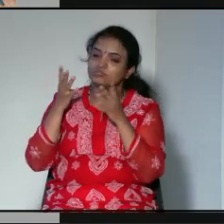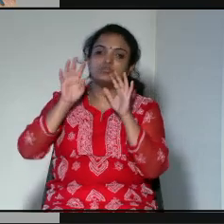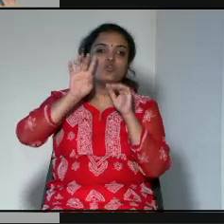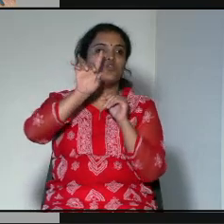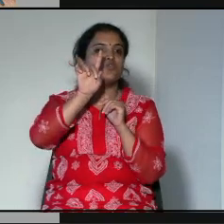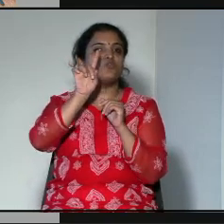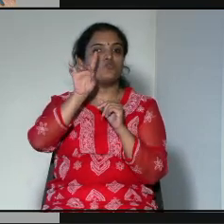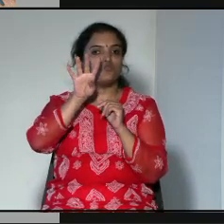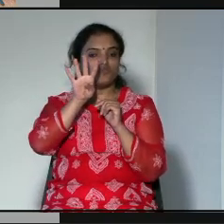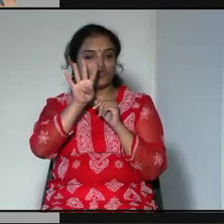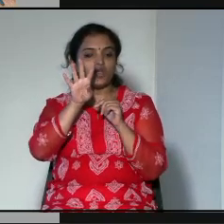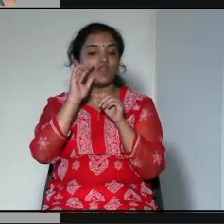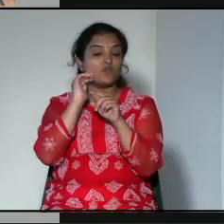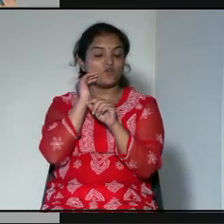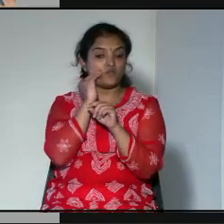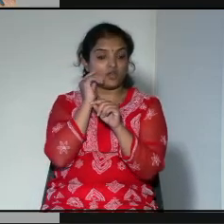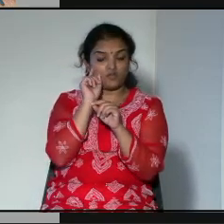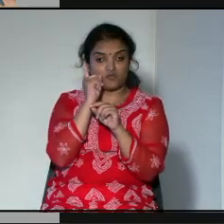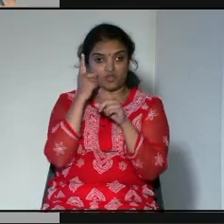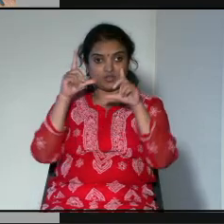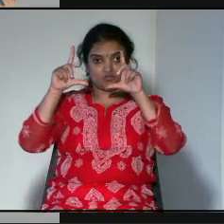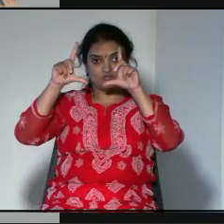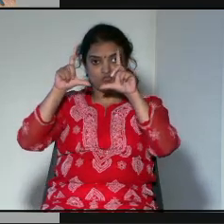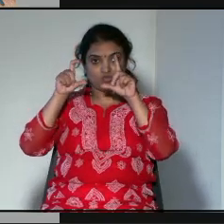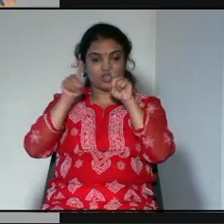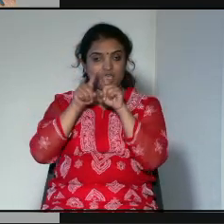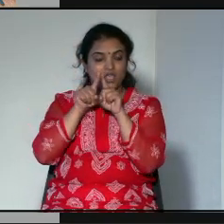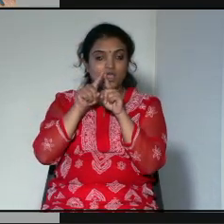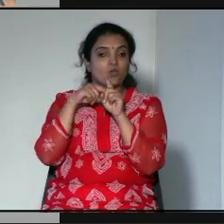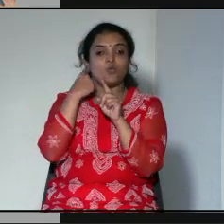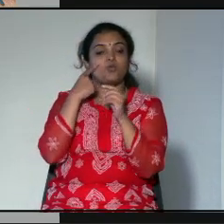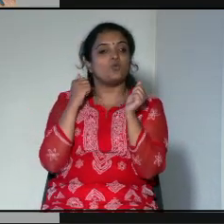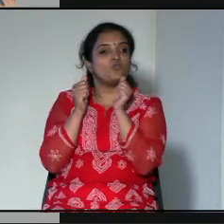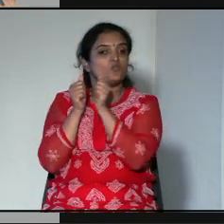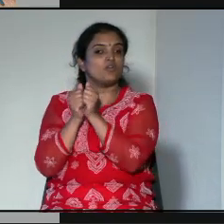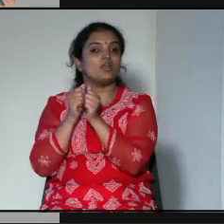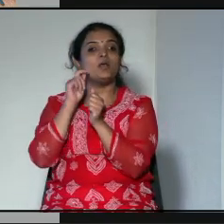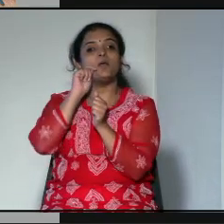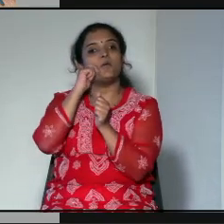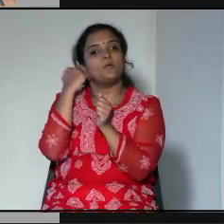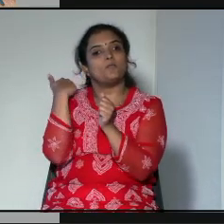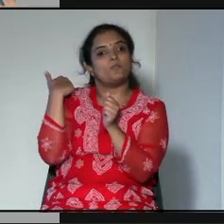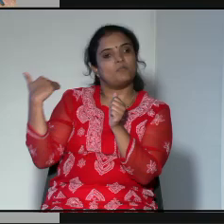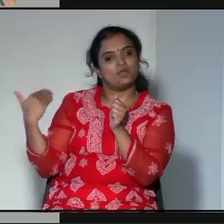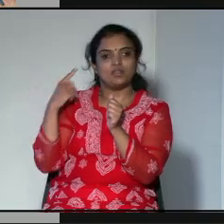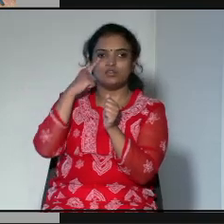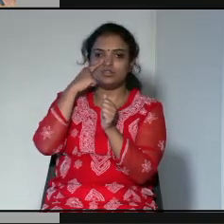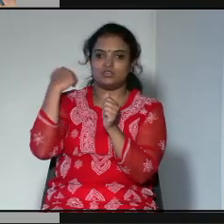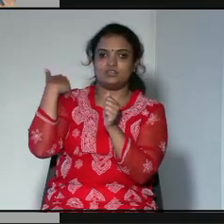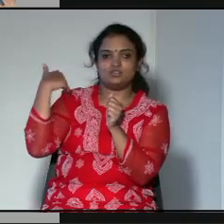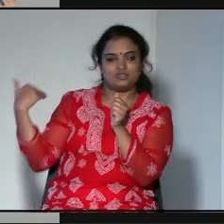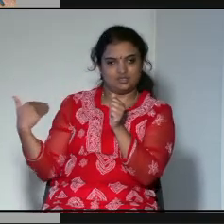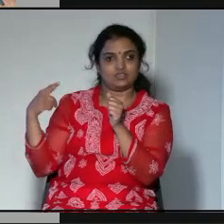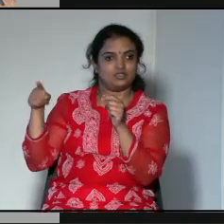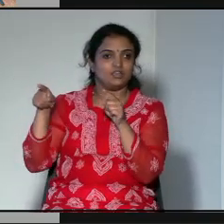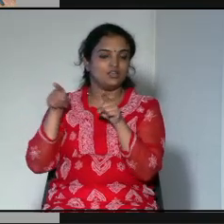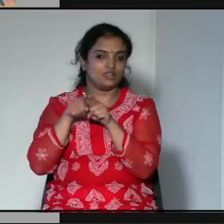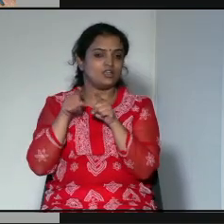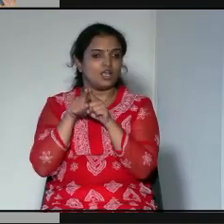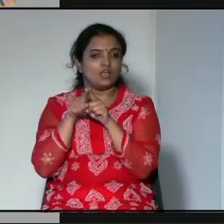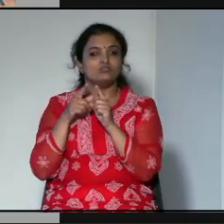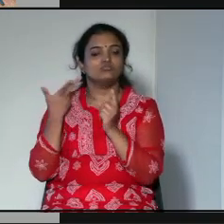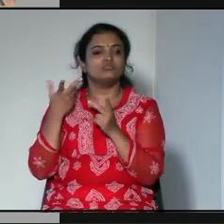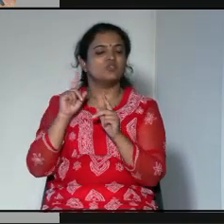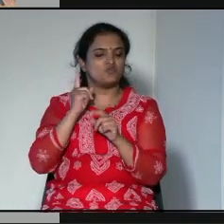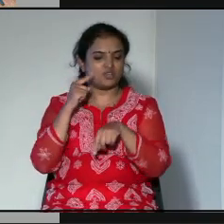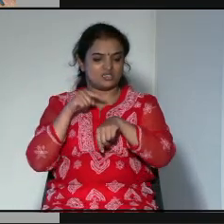first photograph is when she's at that age with her elder brother and sister, when she joins the Indian Society of Oriental Art